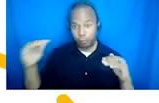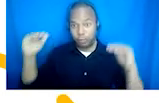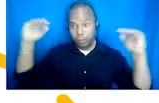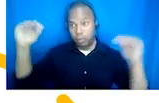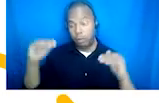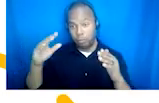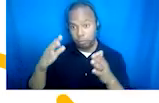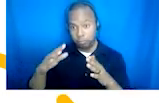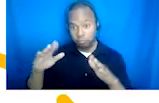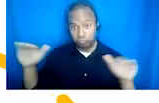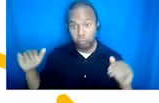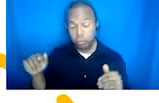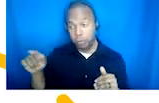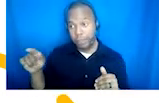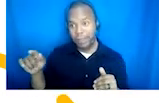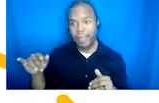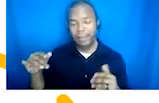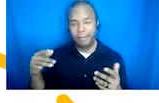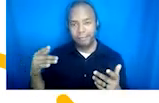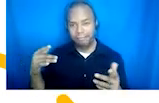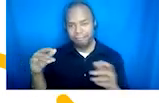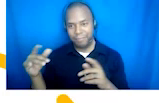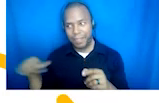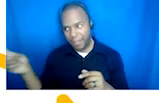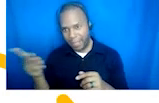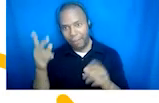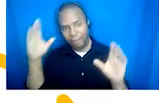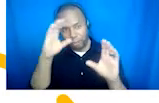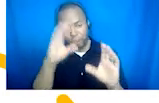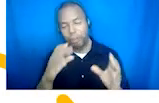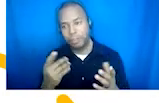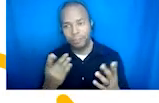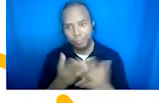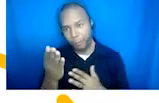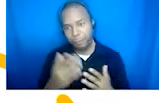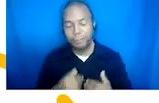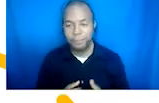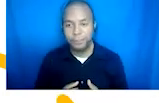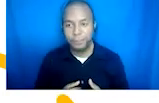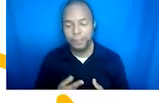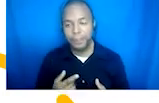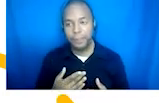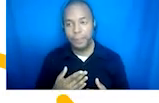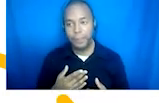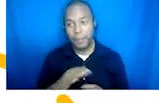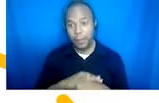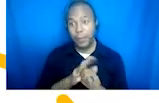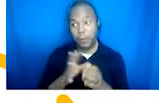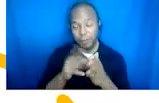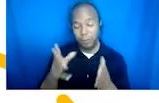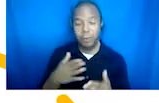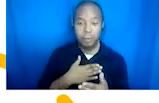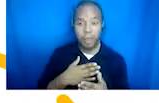so we've done some searches through there. That COVID student, my oldest son, who's the COVID